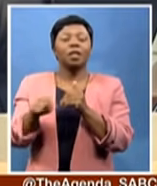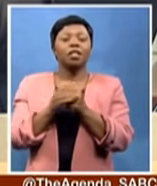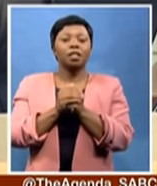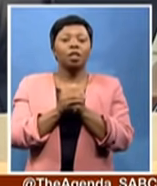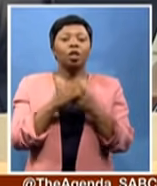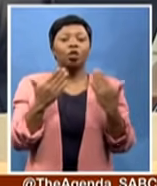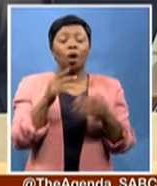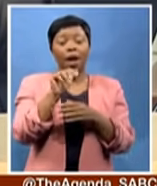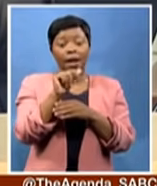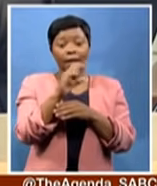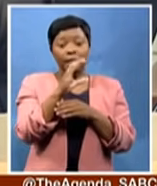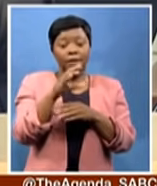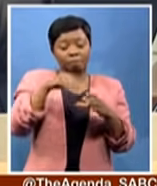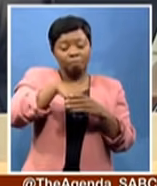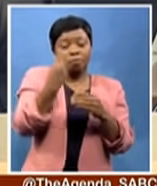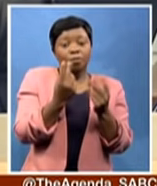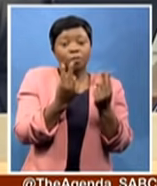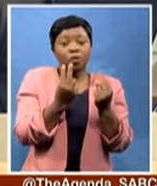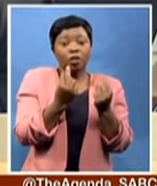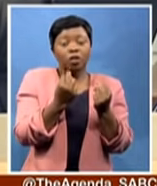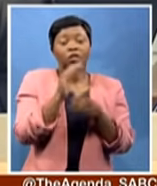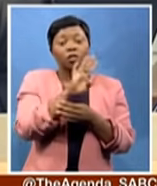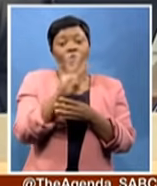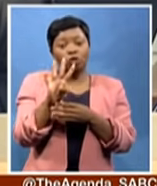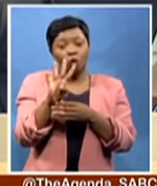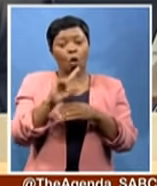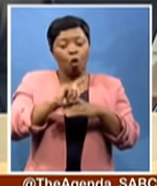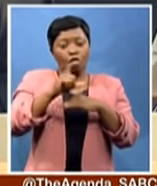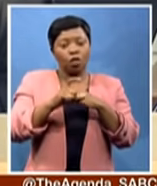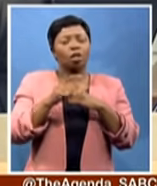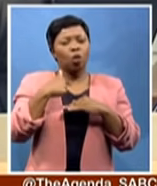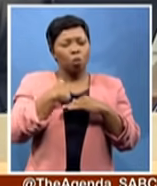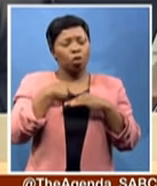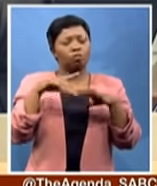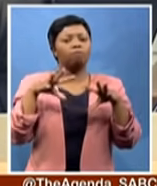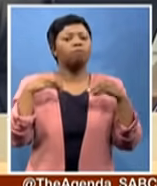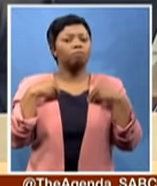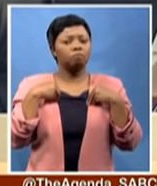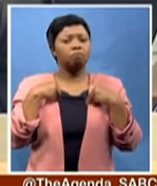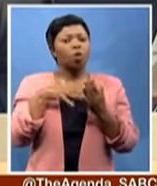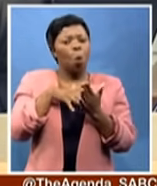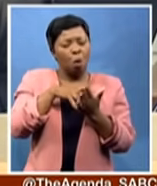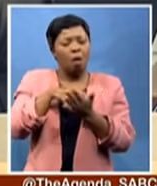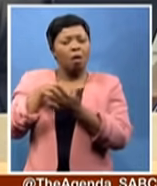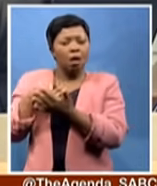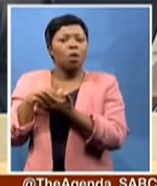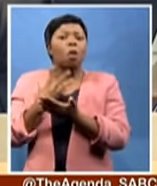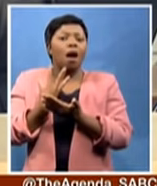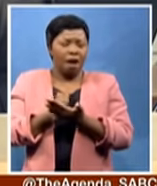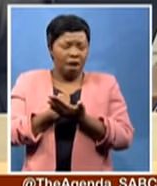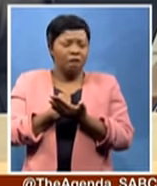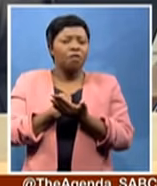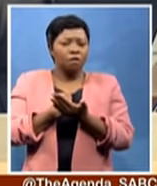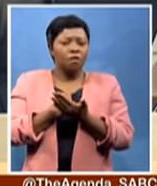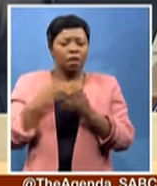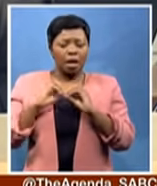we acknowledge these shortcomings as an organization, and we did